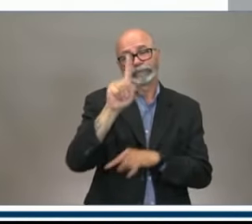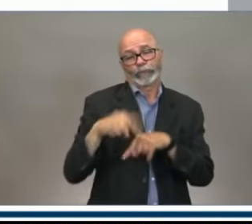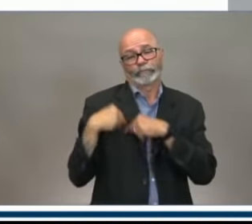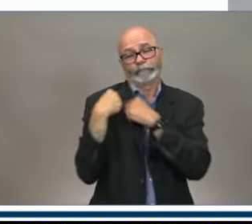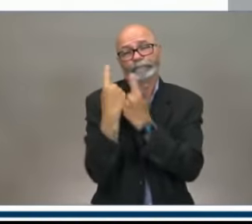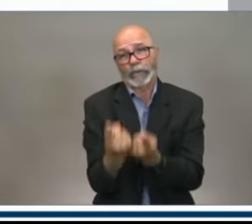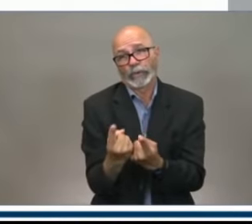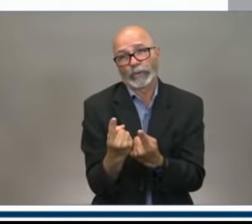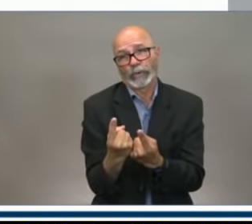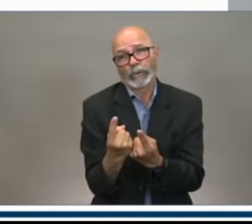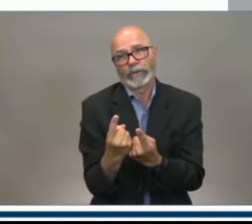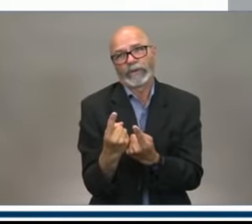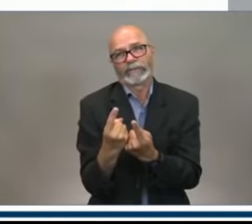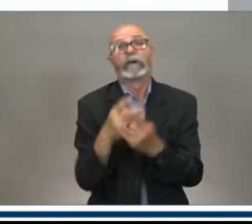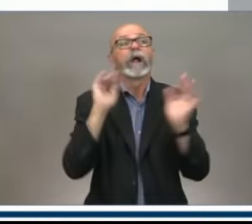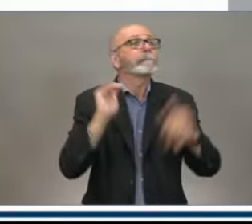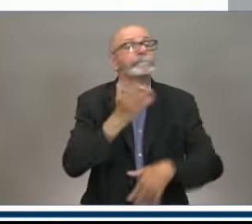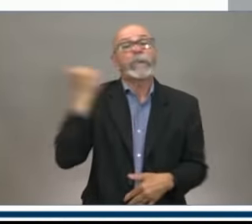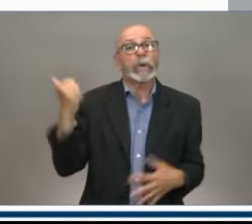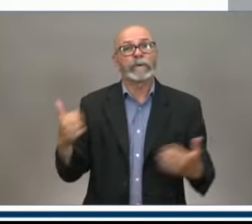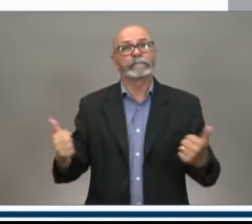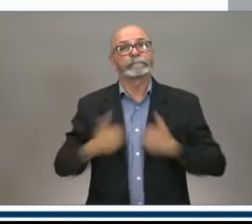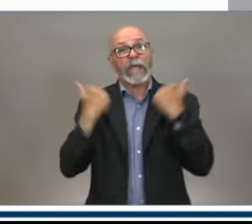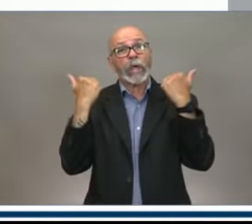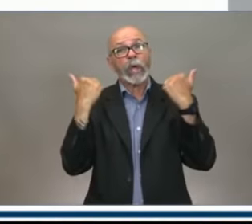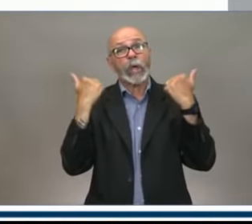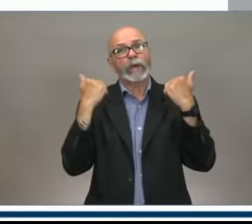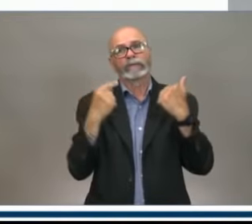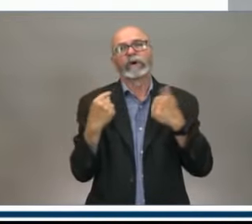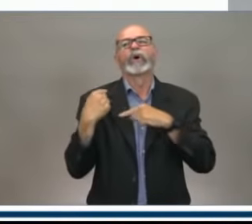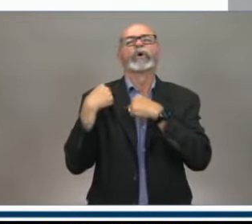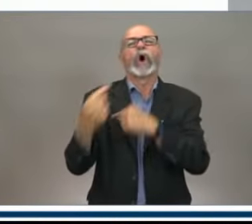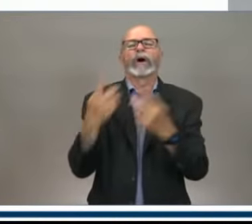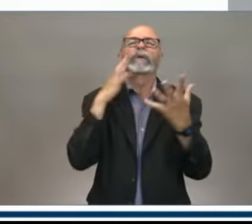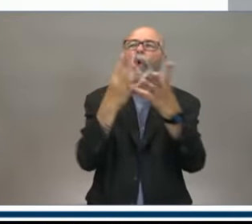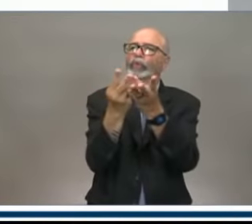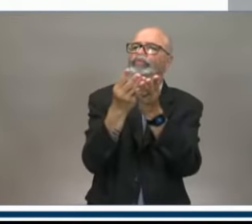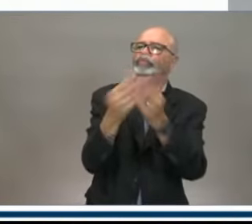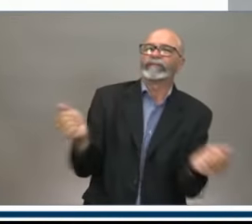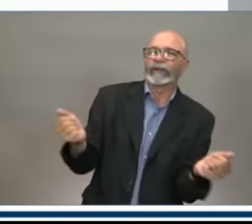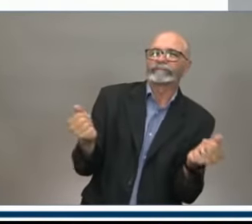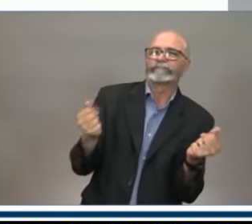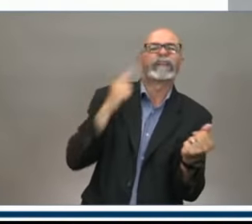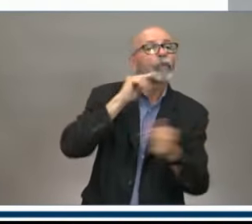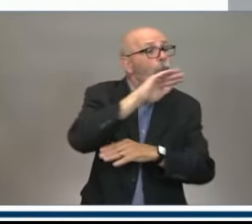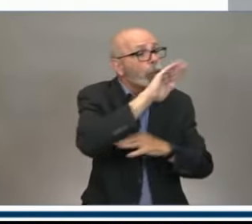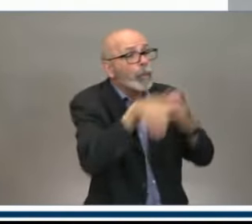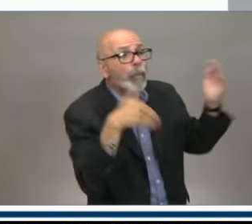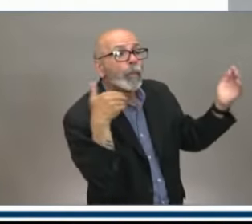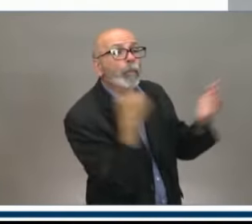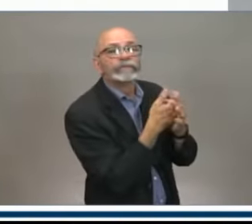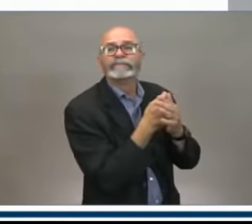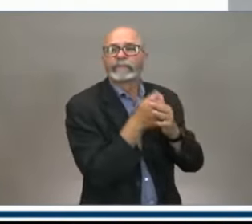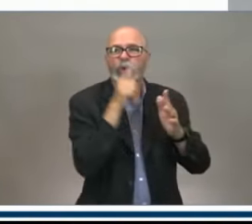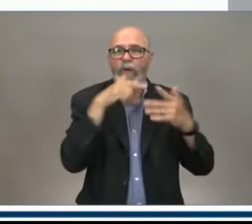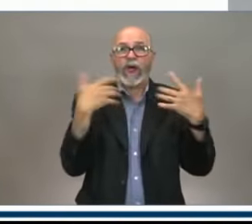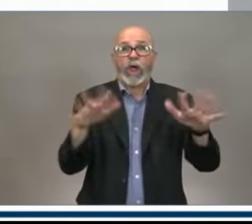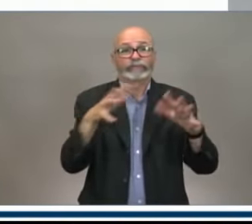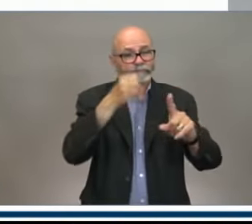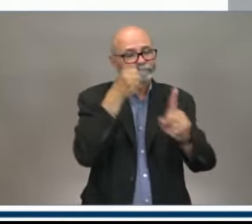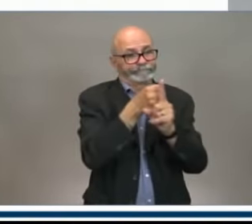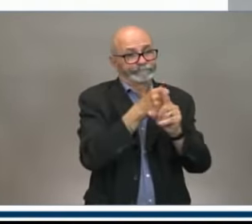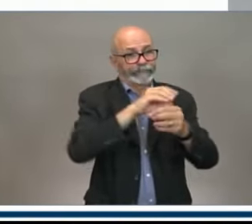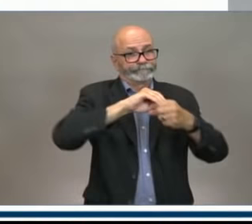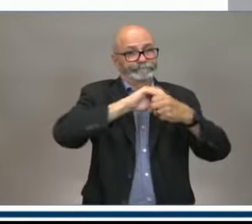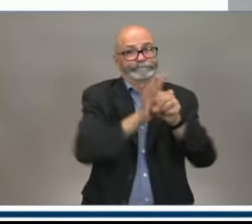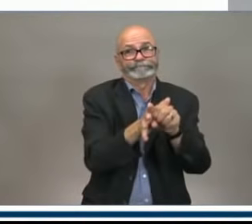named resolved, and this more accurately accounts for all the COVID-19 cases whose investigations